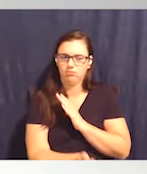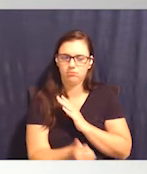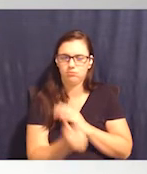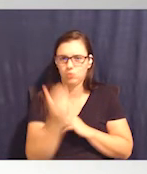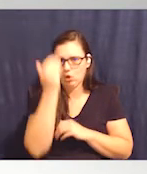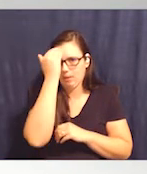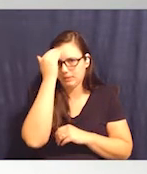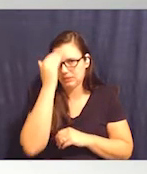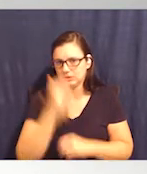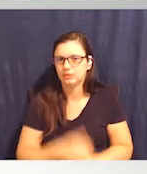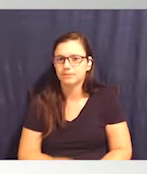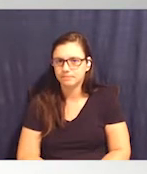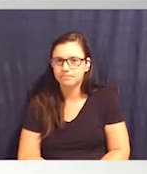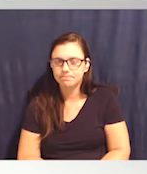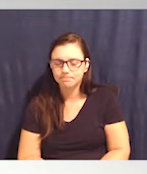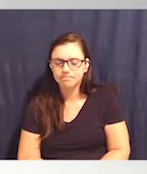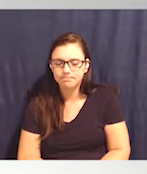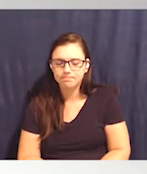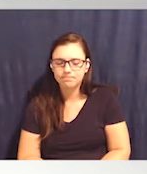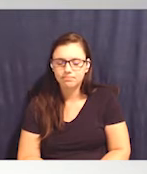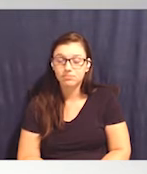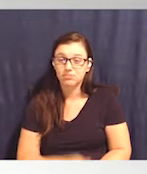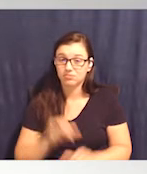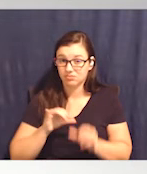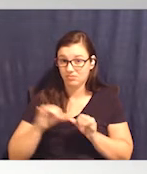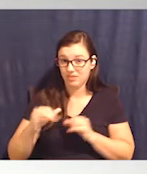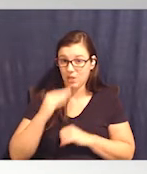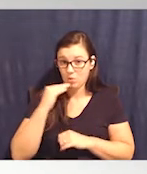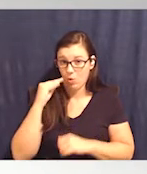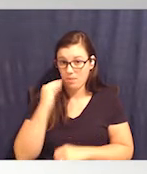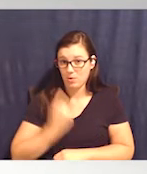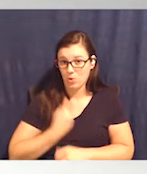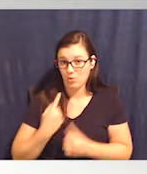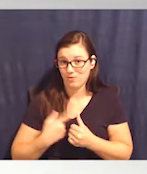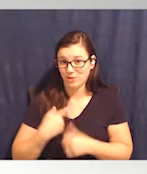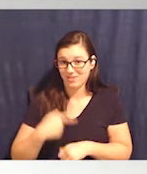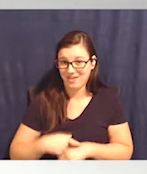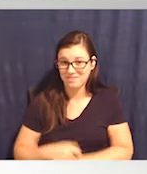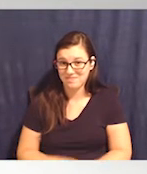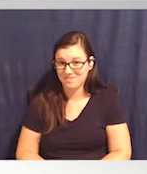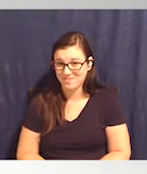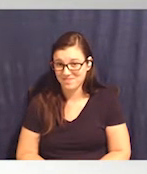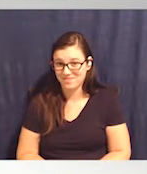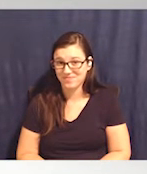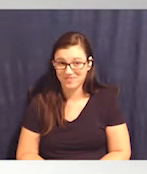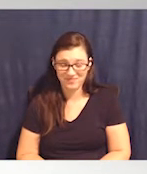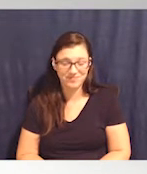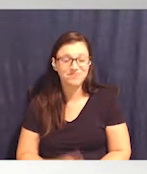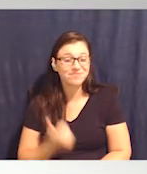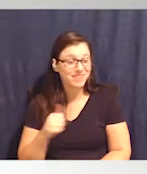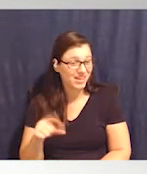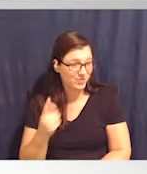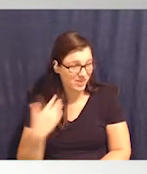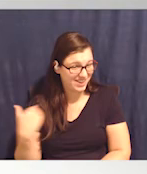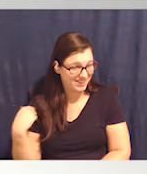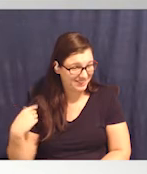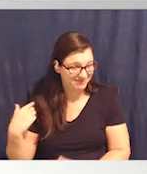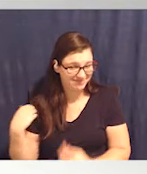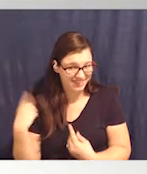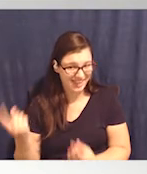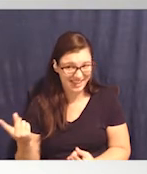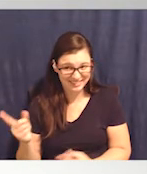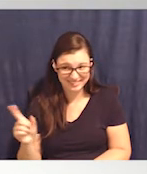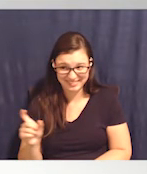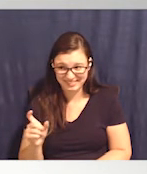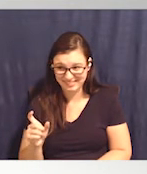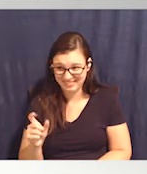What about staying home for the first time? For staying home by themselves? Anybody done that yet? And I've got to say, my daughter, I